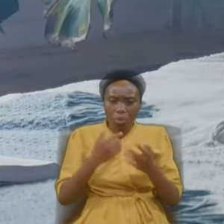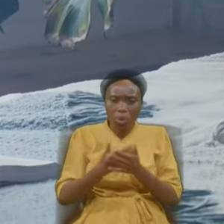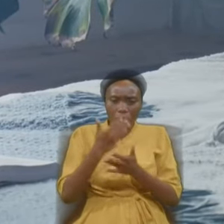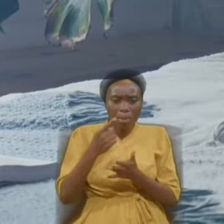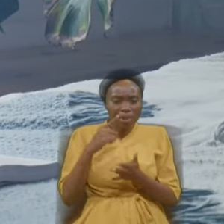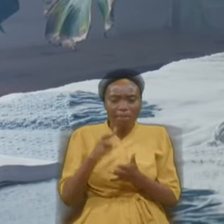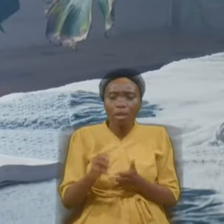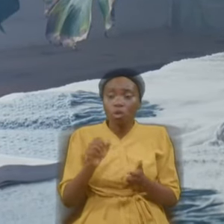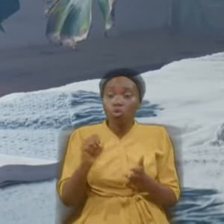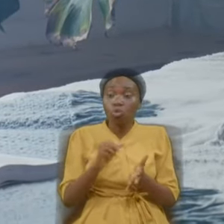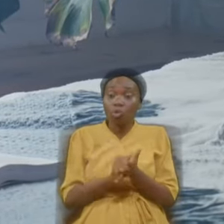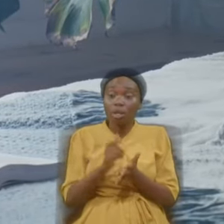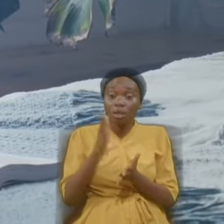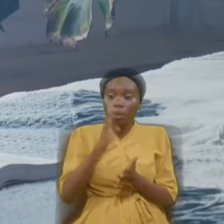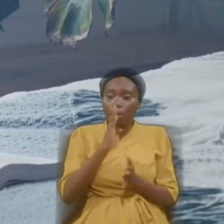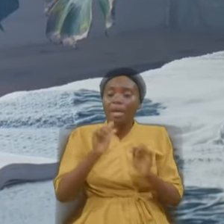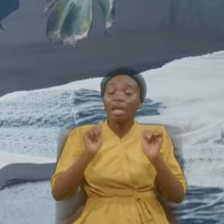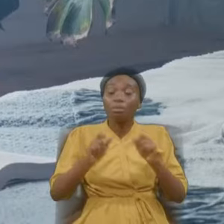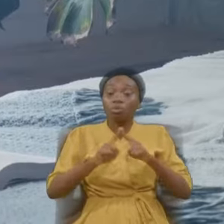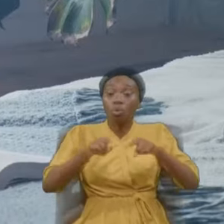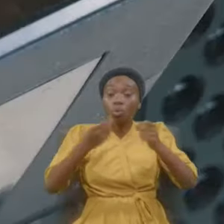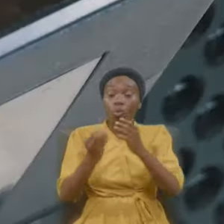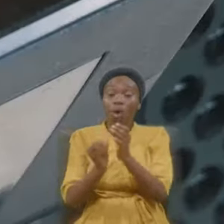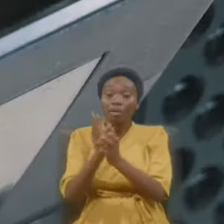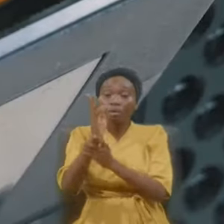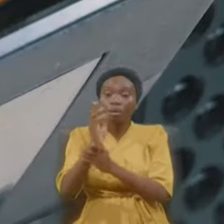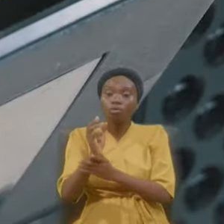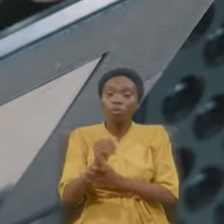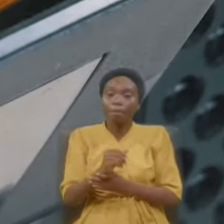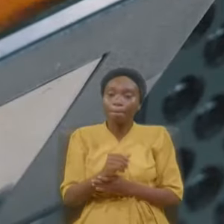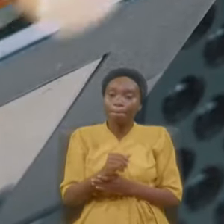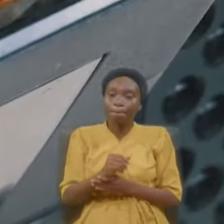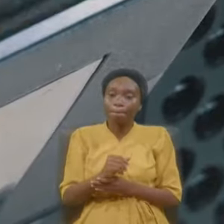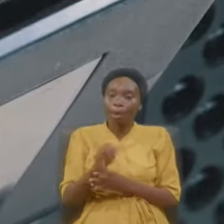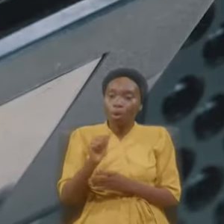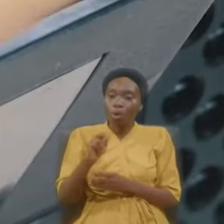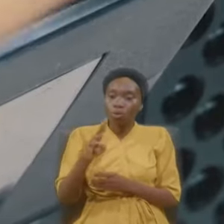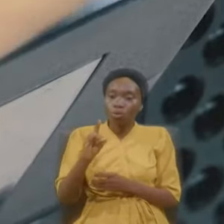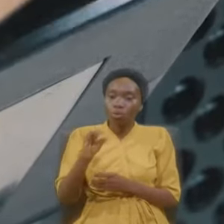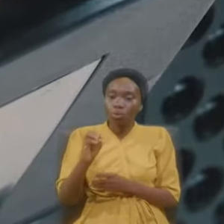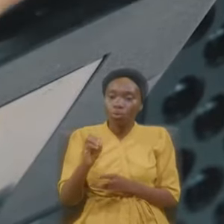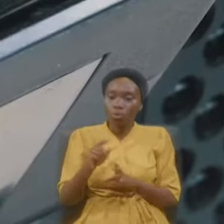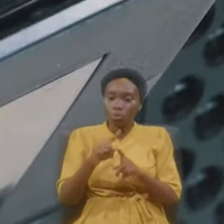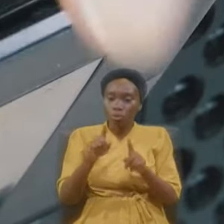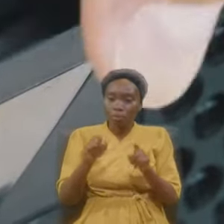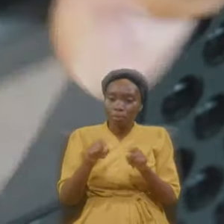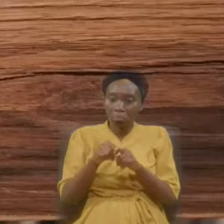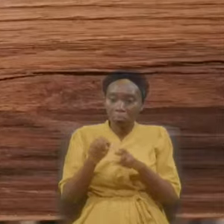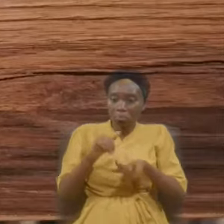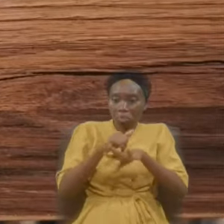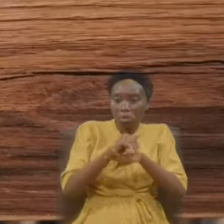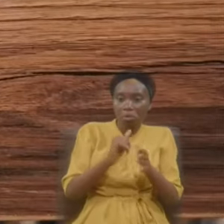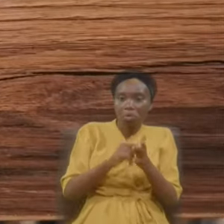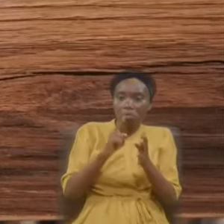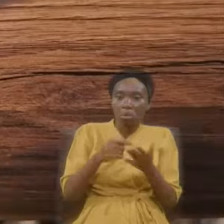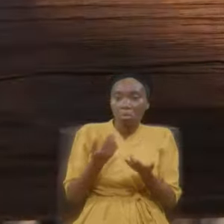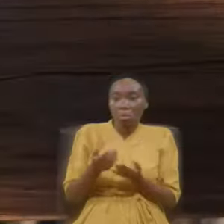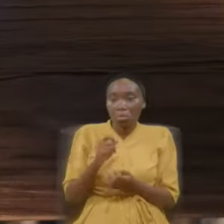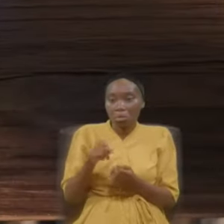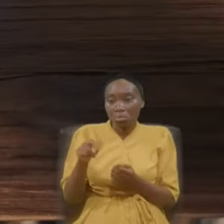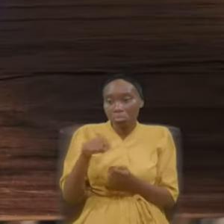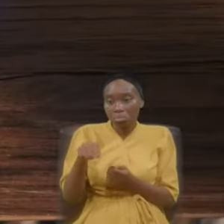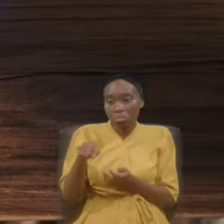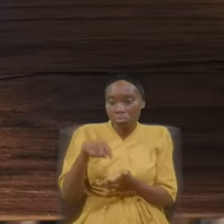them so that they'll be able to grow and develop appropriate audio tapes. You are sending it to them, or it may be CD that you